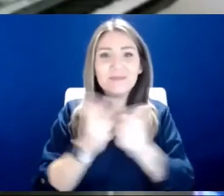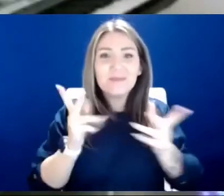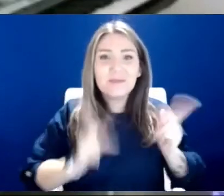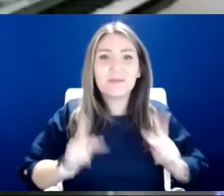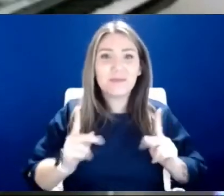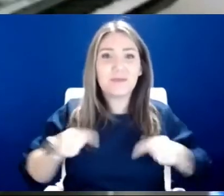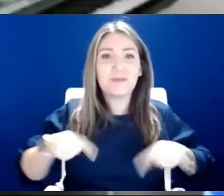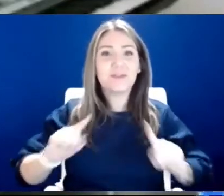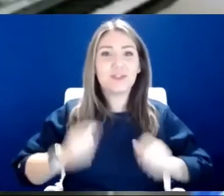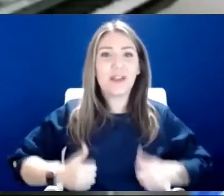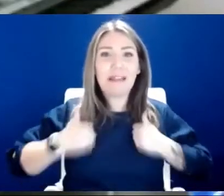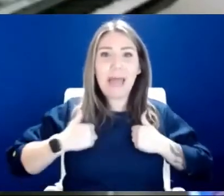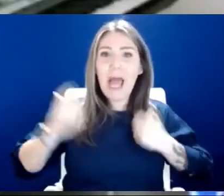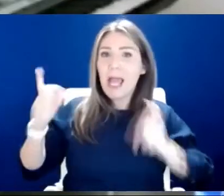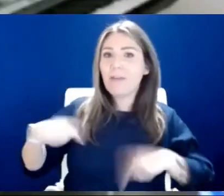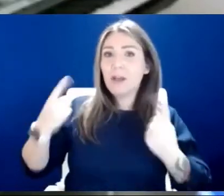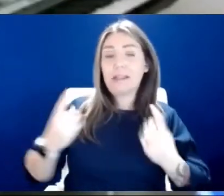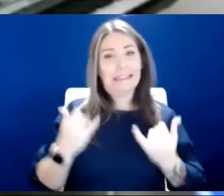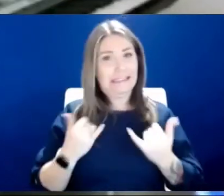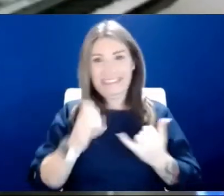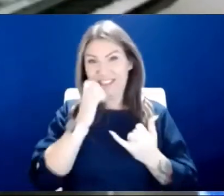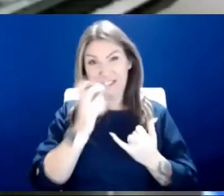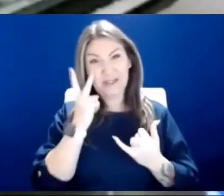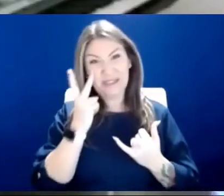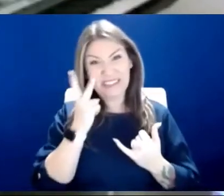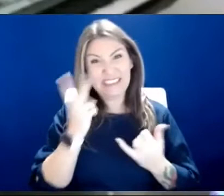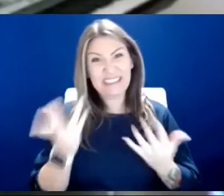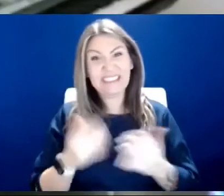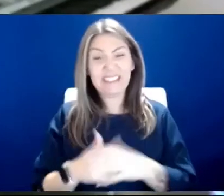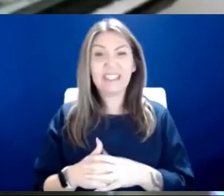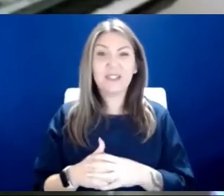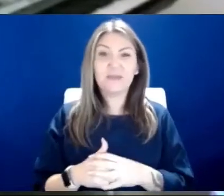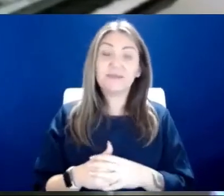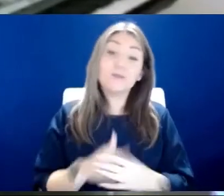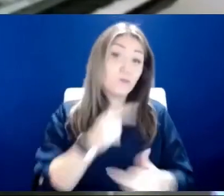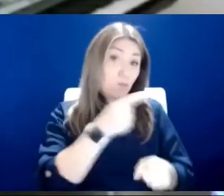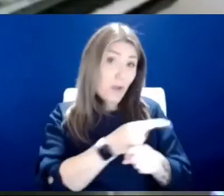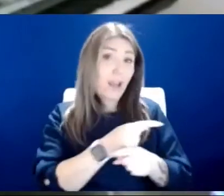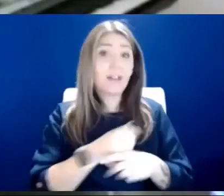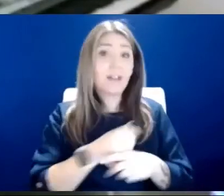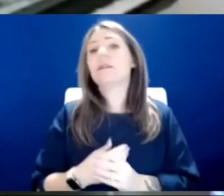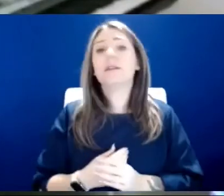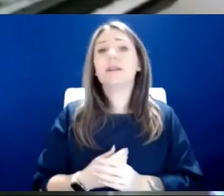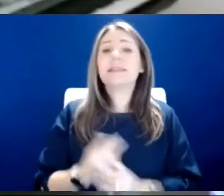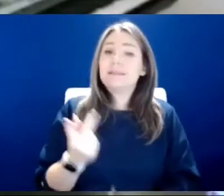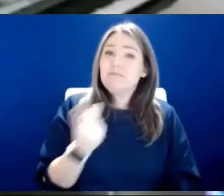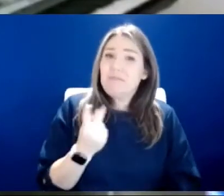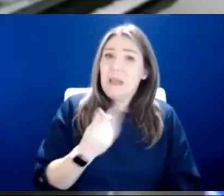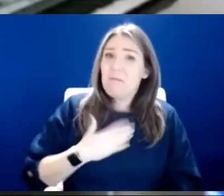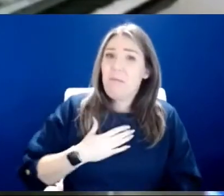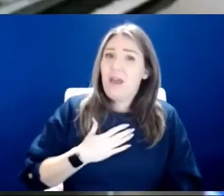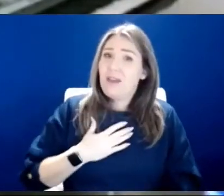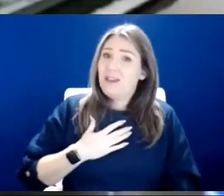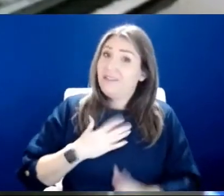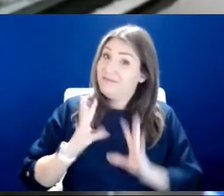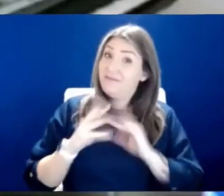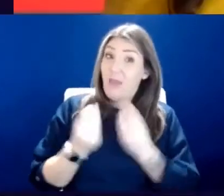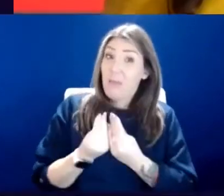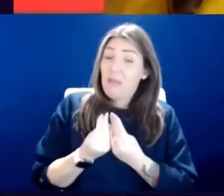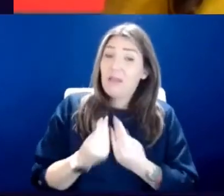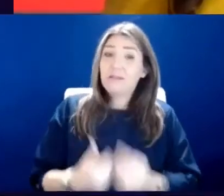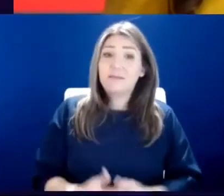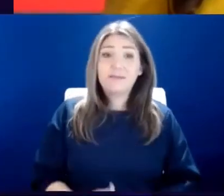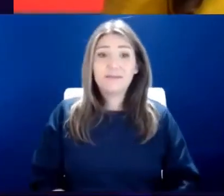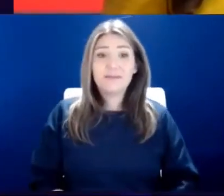that. Now I don't see them. It's just me and my close-knit family. I mean, we are living